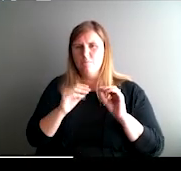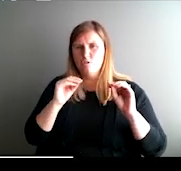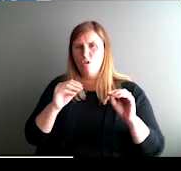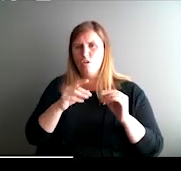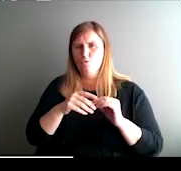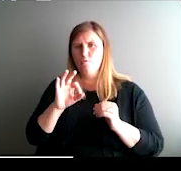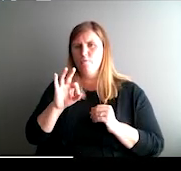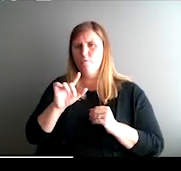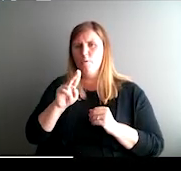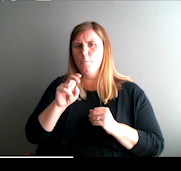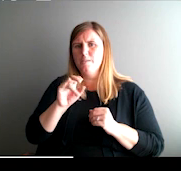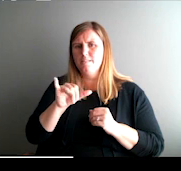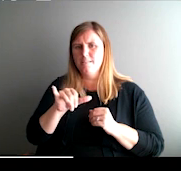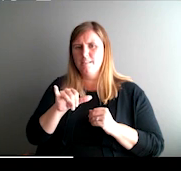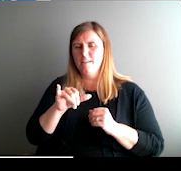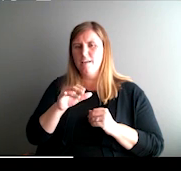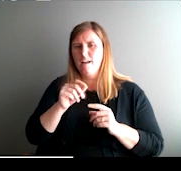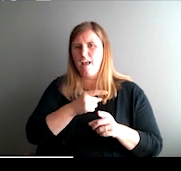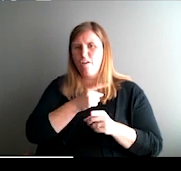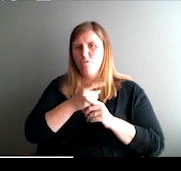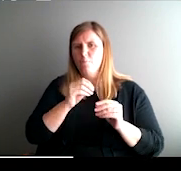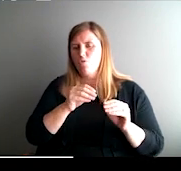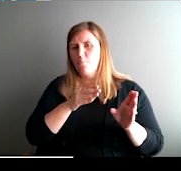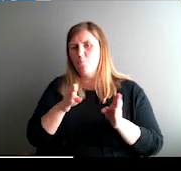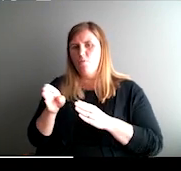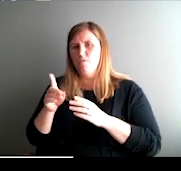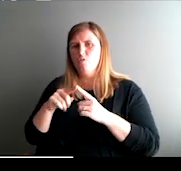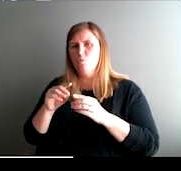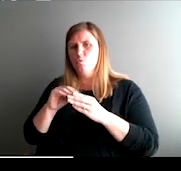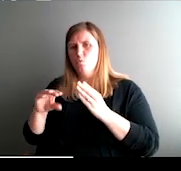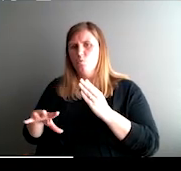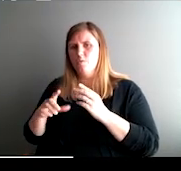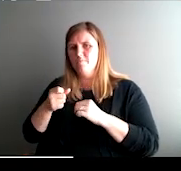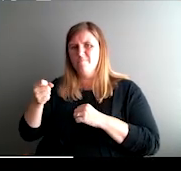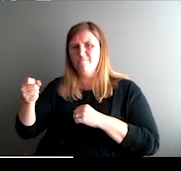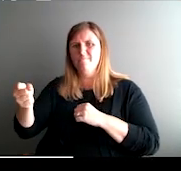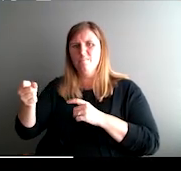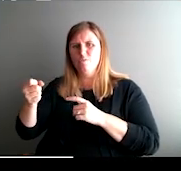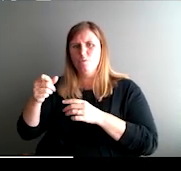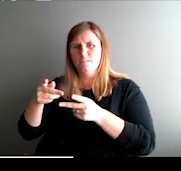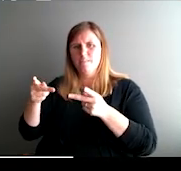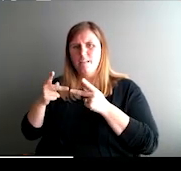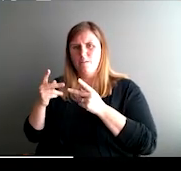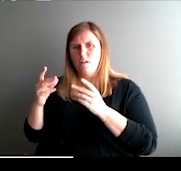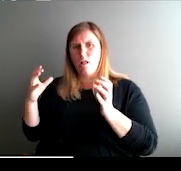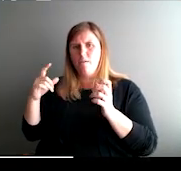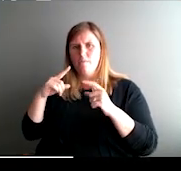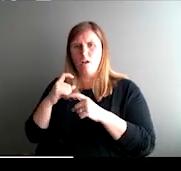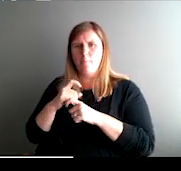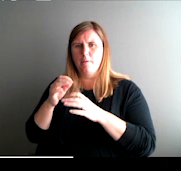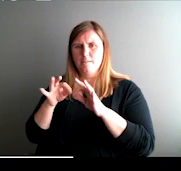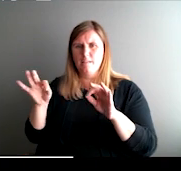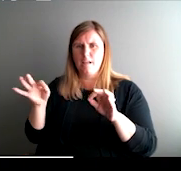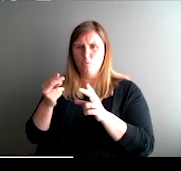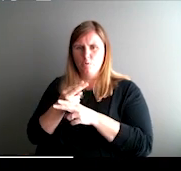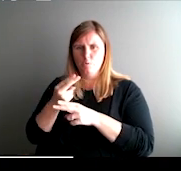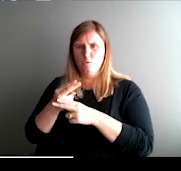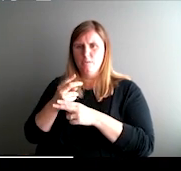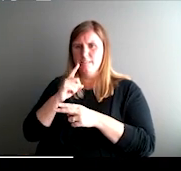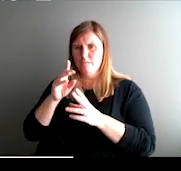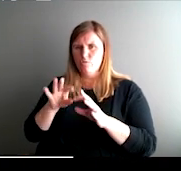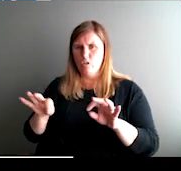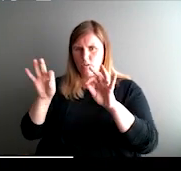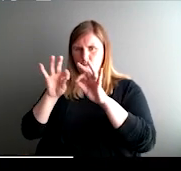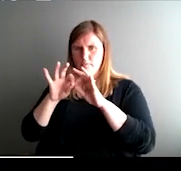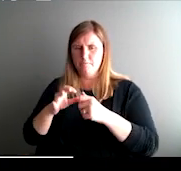fluency and accuracy before moving a student into a setting where it's going to be a lot of complex language use is